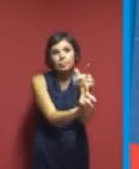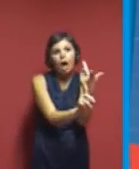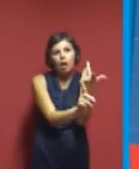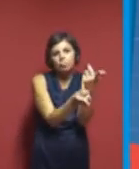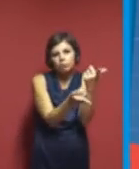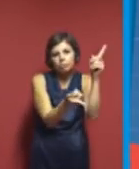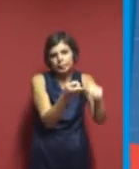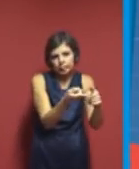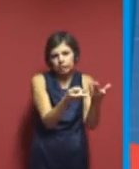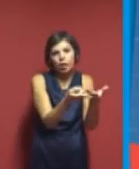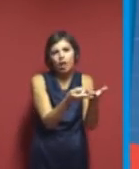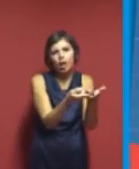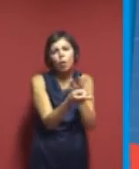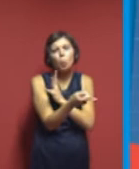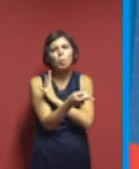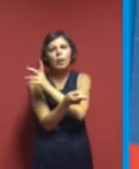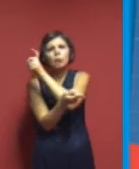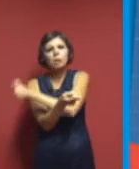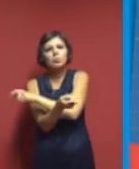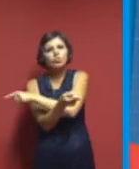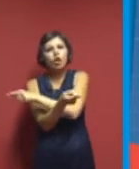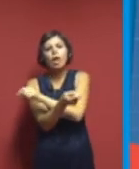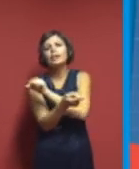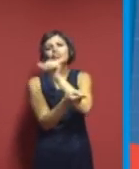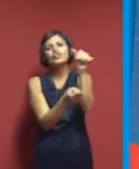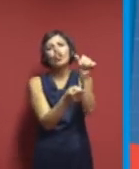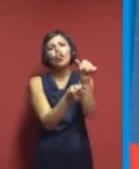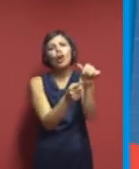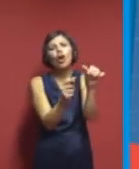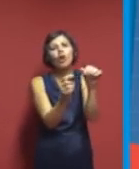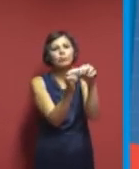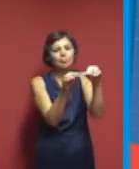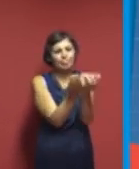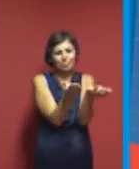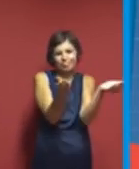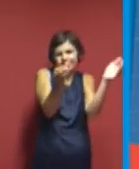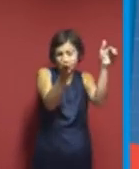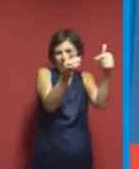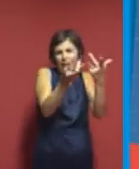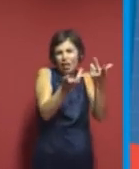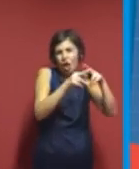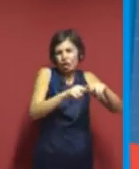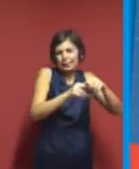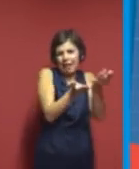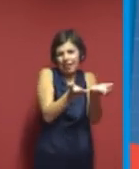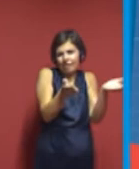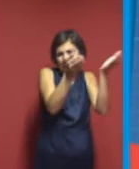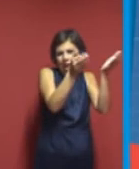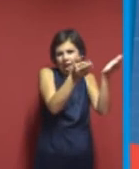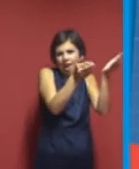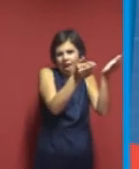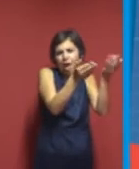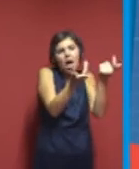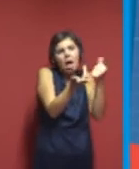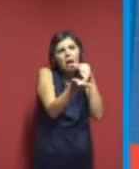here was showing some things from old Hugo Gernsback magazines, and repurposing light bulbs was one of the things Hugo Gernsback